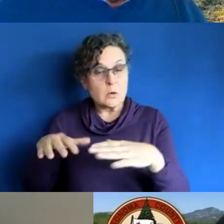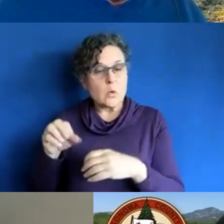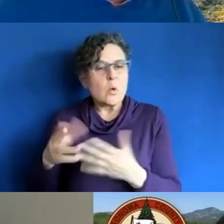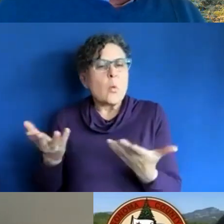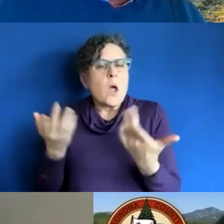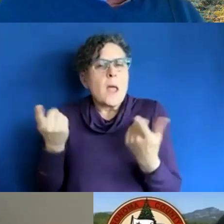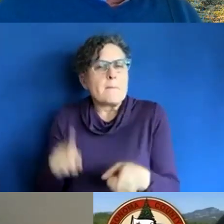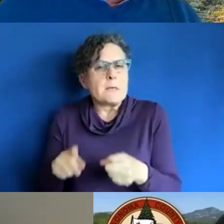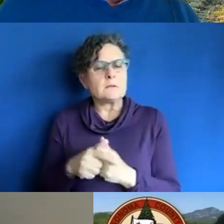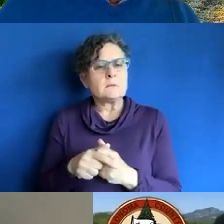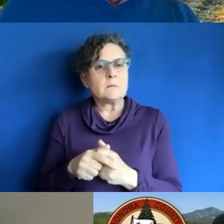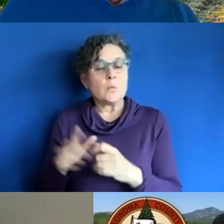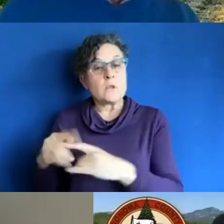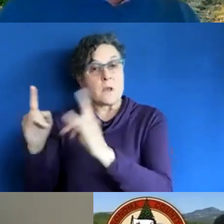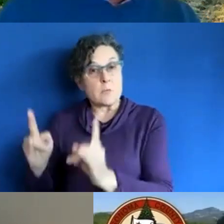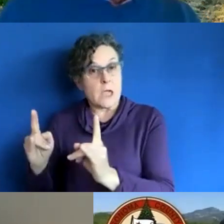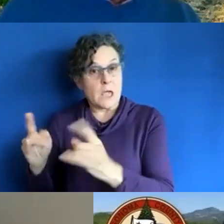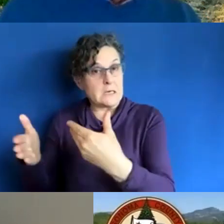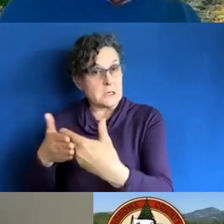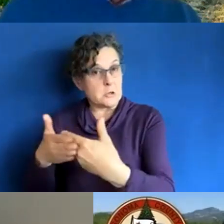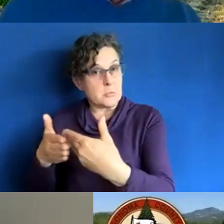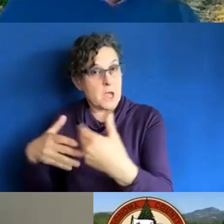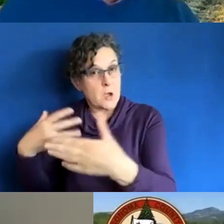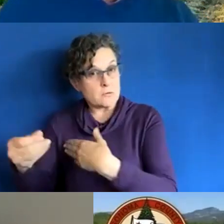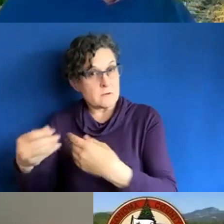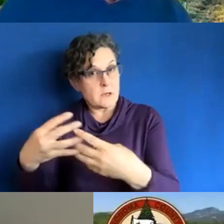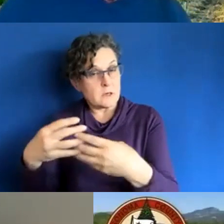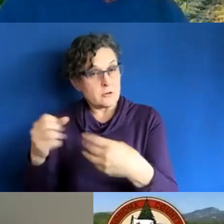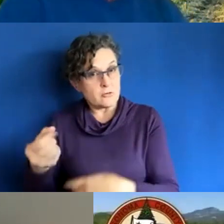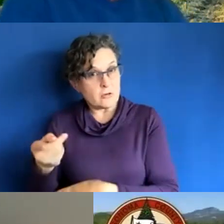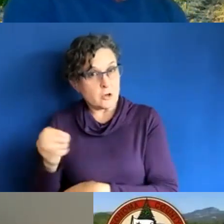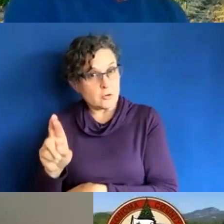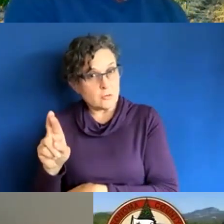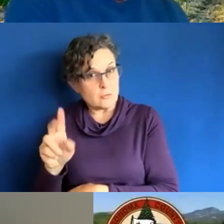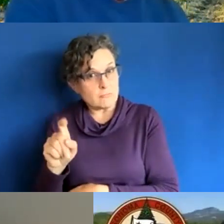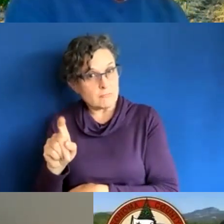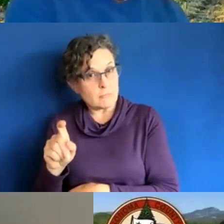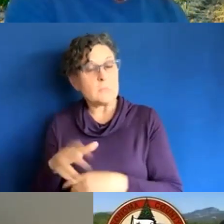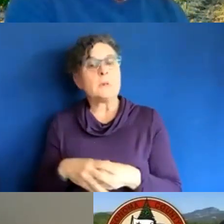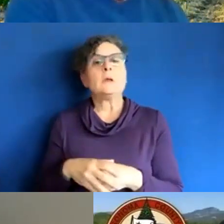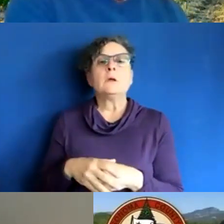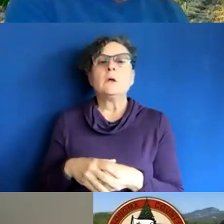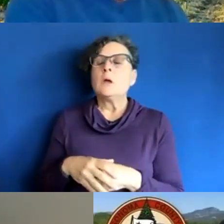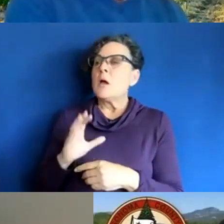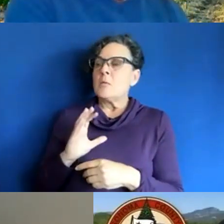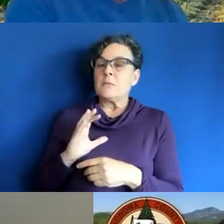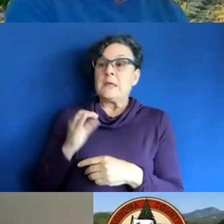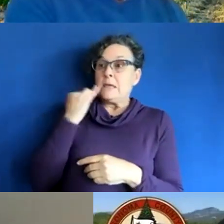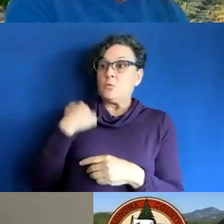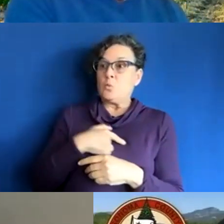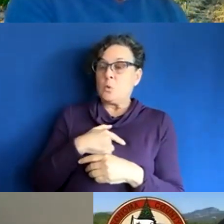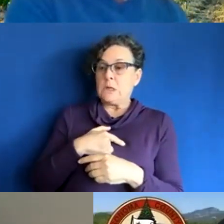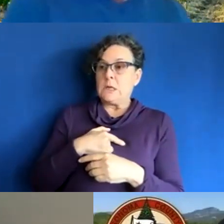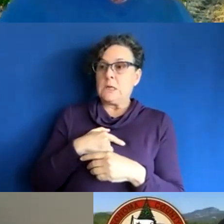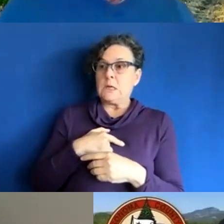questioners. So our approach, if someone were to be asked to leave, required